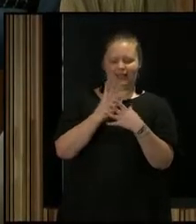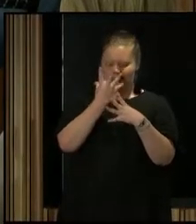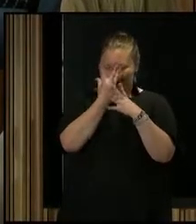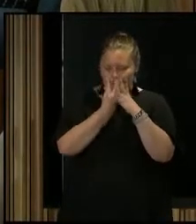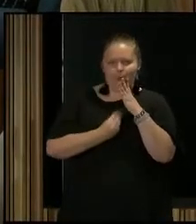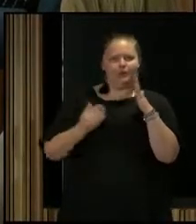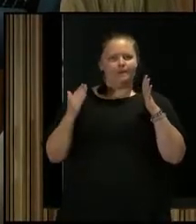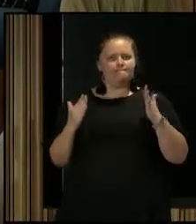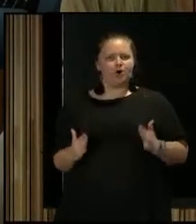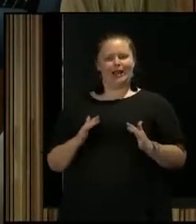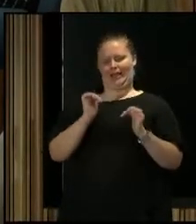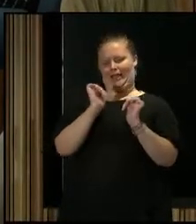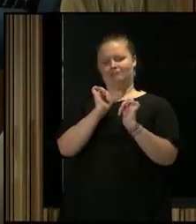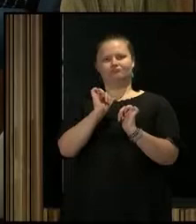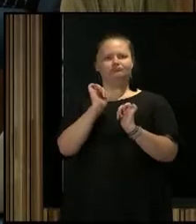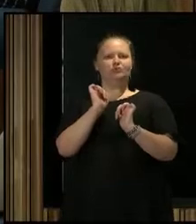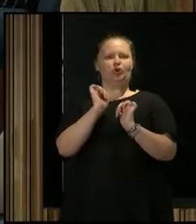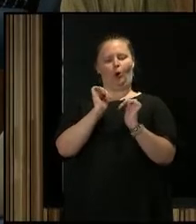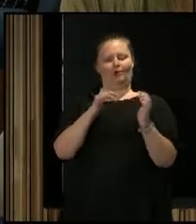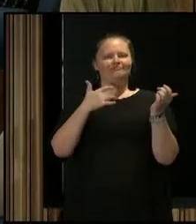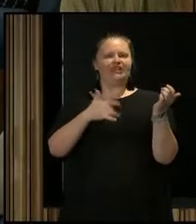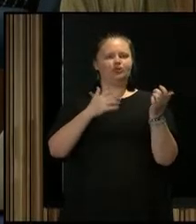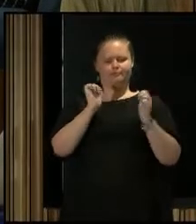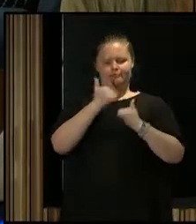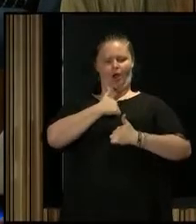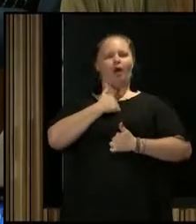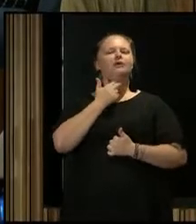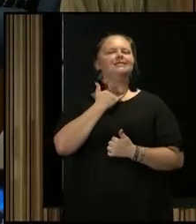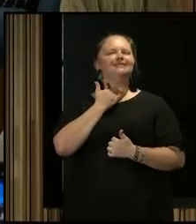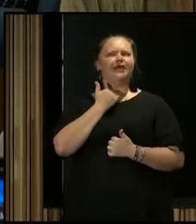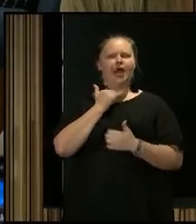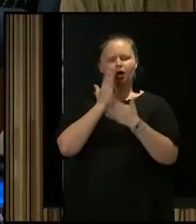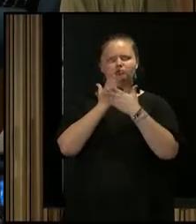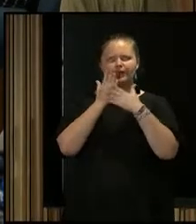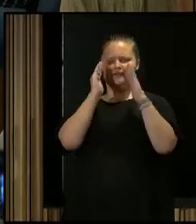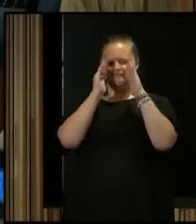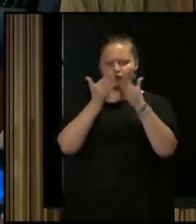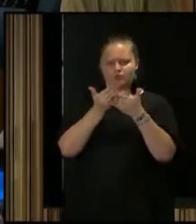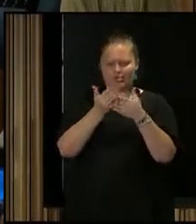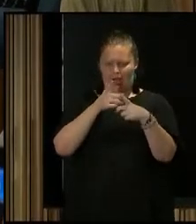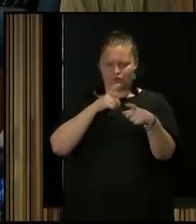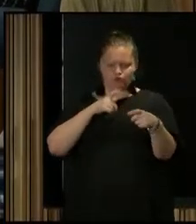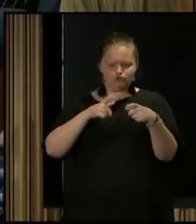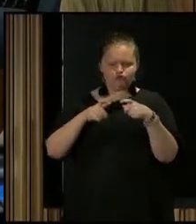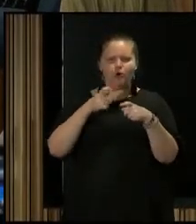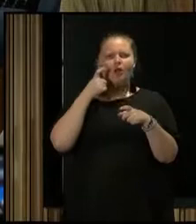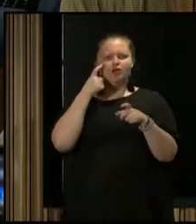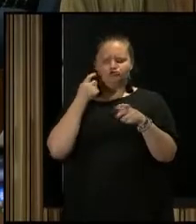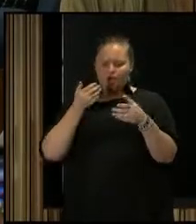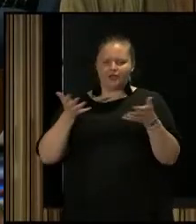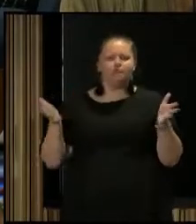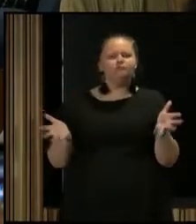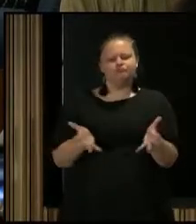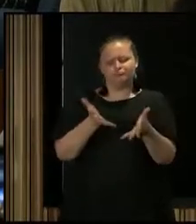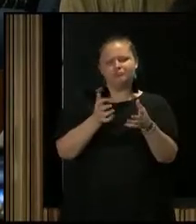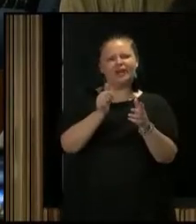instrument, because I'm a singer, and to really think about the noise that you're making and to be in control of that, to try and enhance the feeling of the